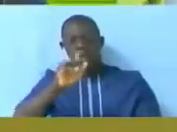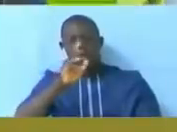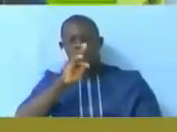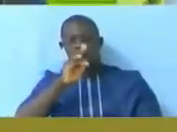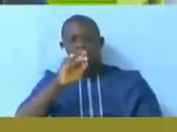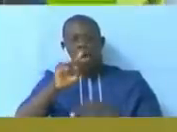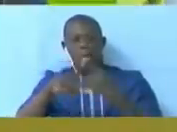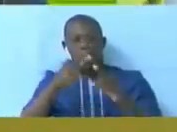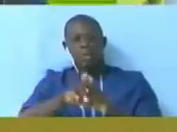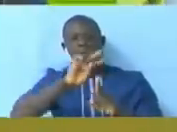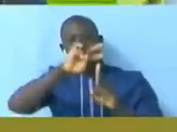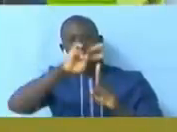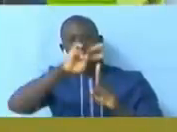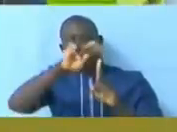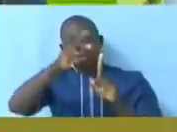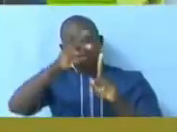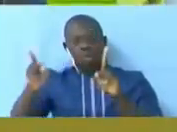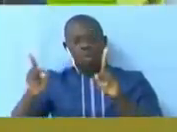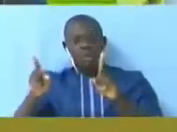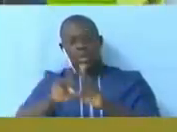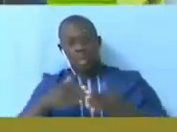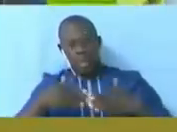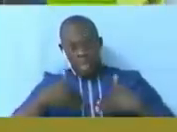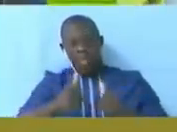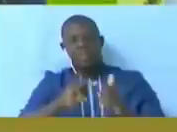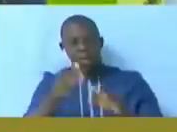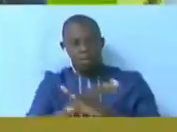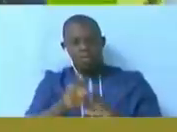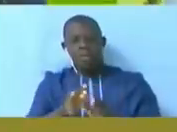I referred a client to him who was a subject of